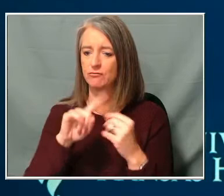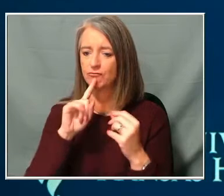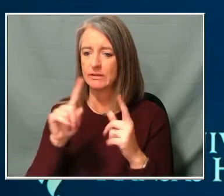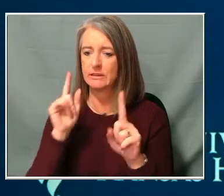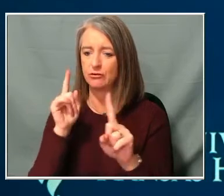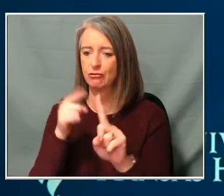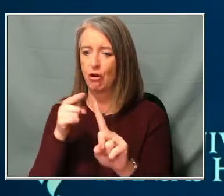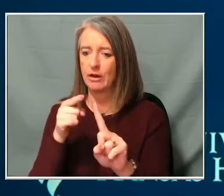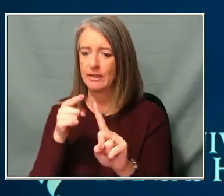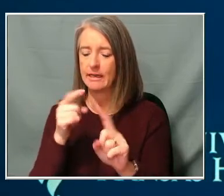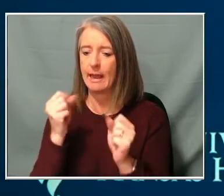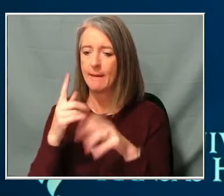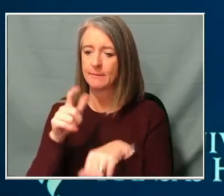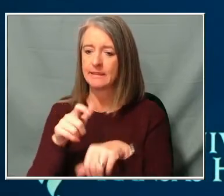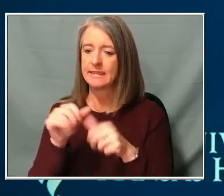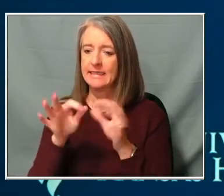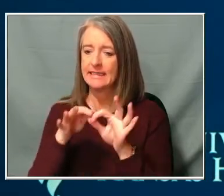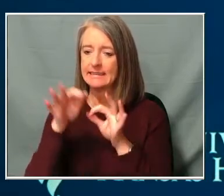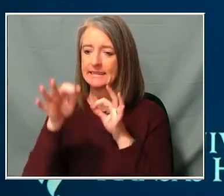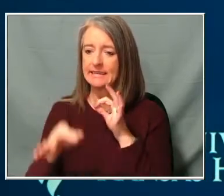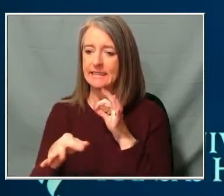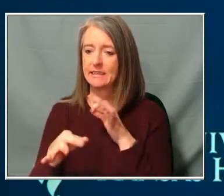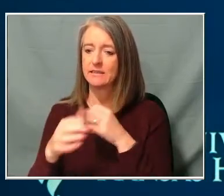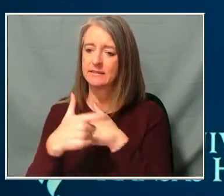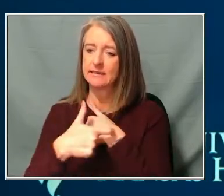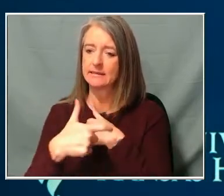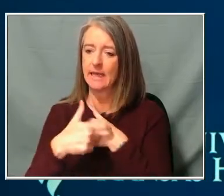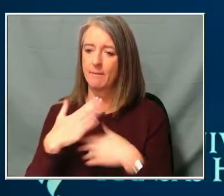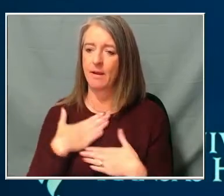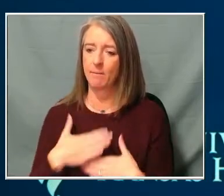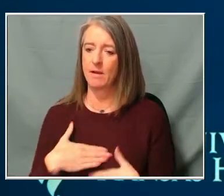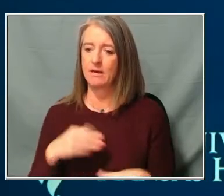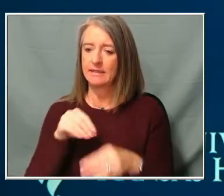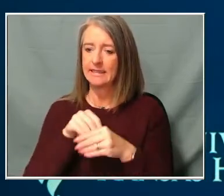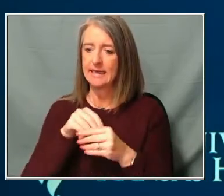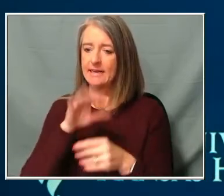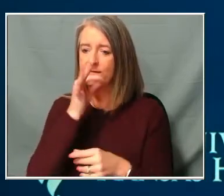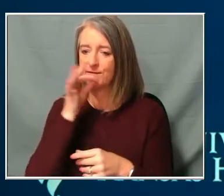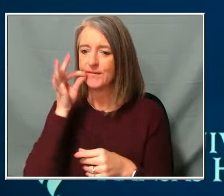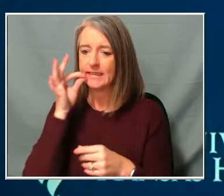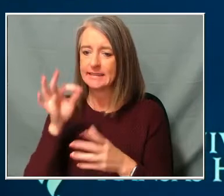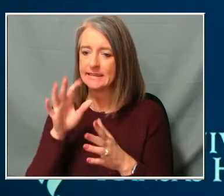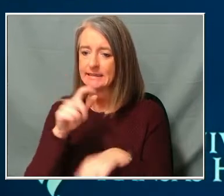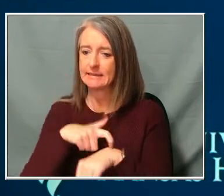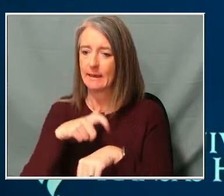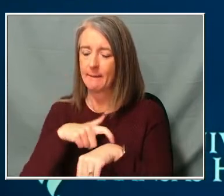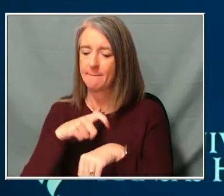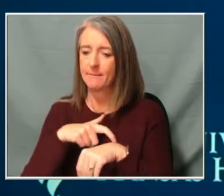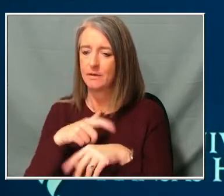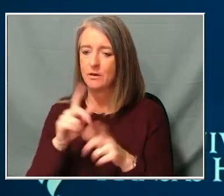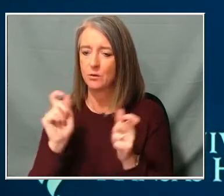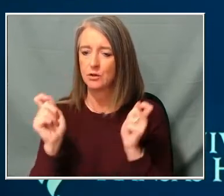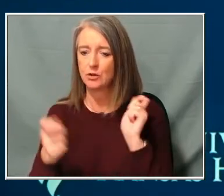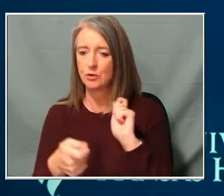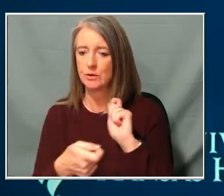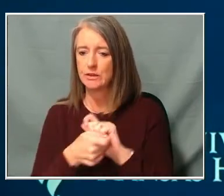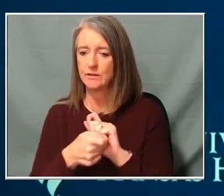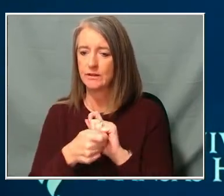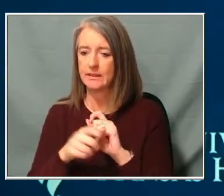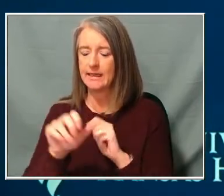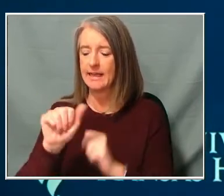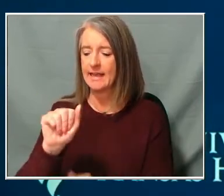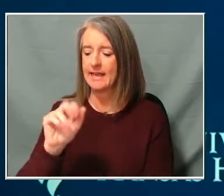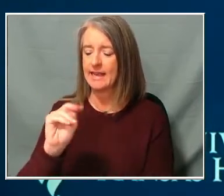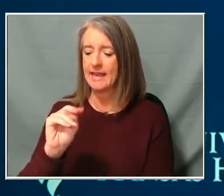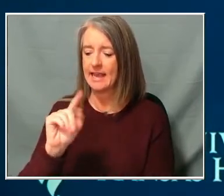amount of time that the body is in this post-absorptive state or fasting state where we switch from sort of this anabolic